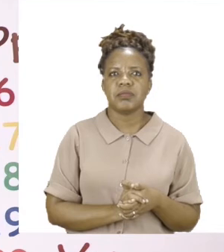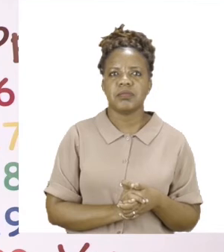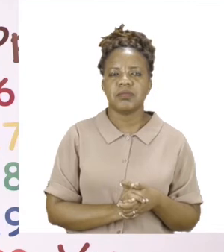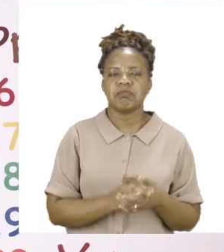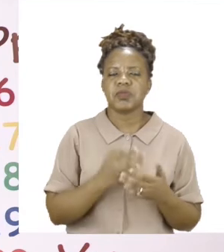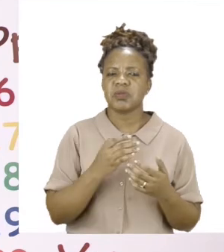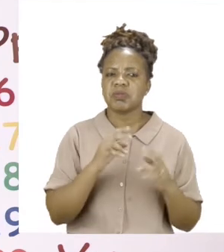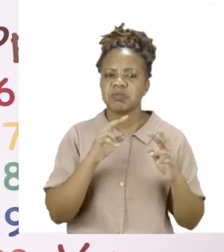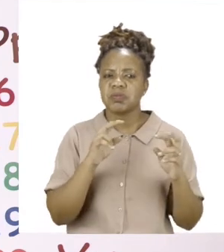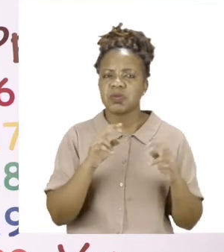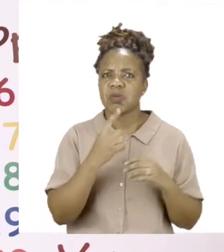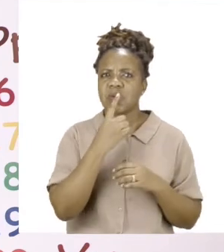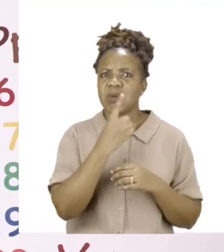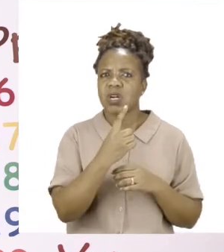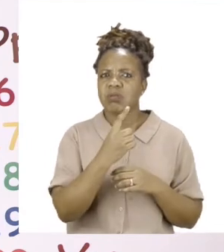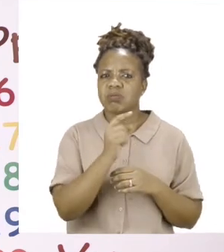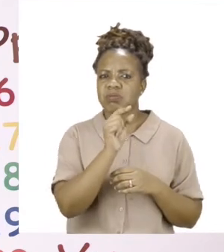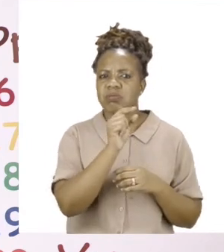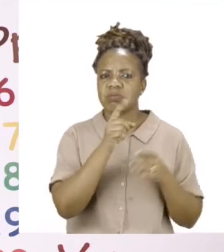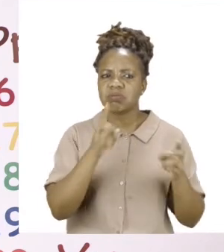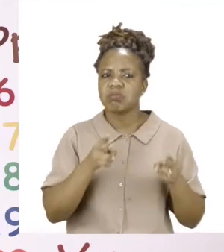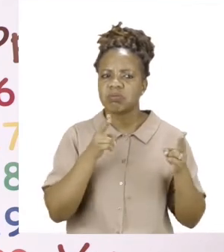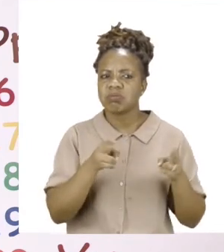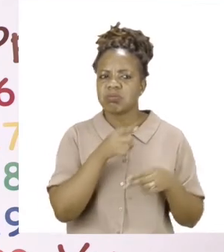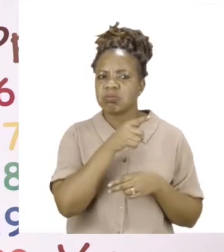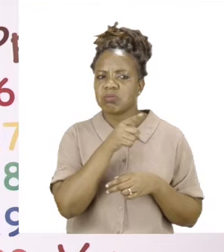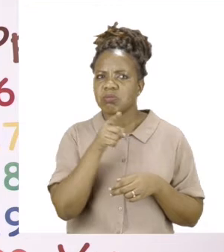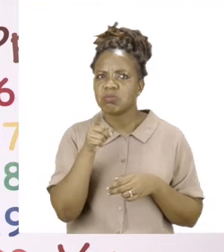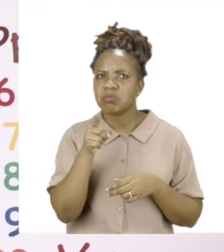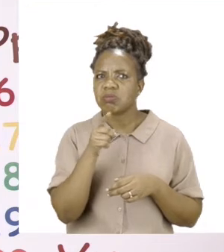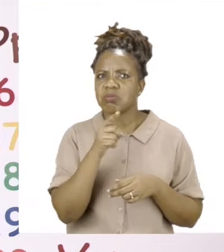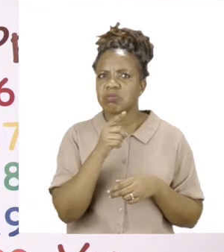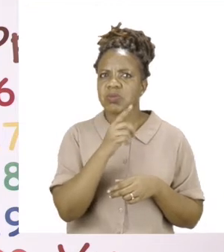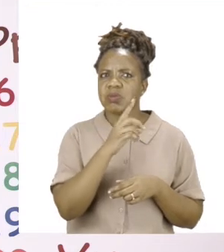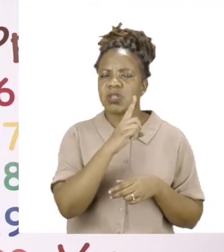1. Do you see a 1 for Mr. Tens? No.